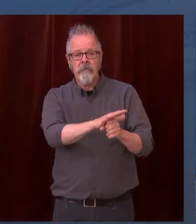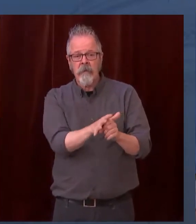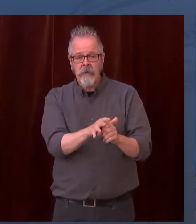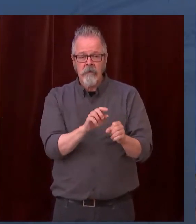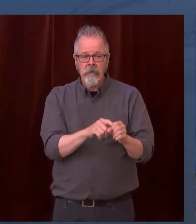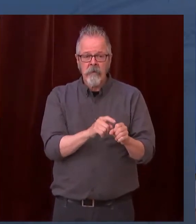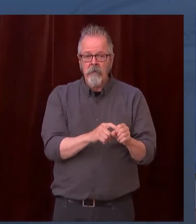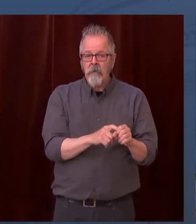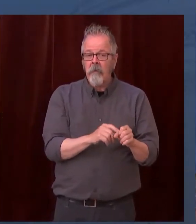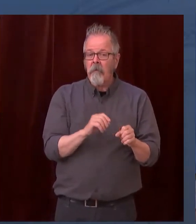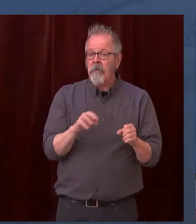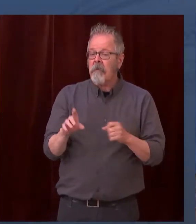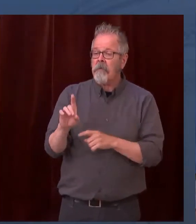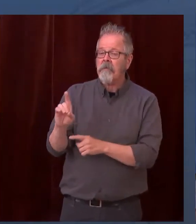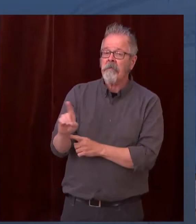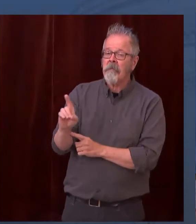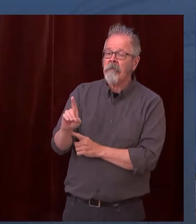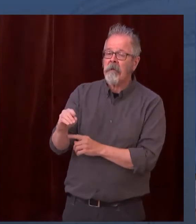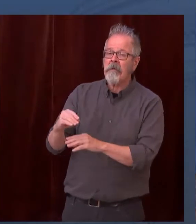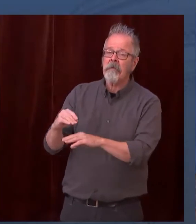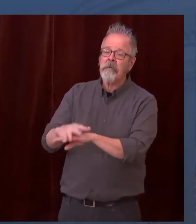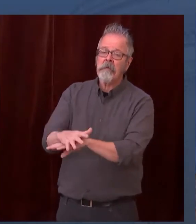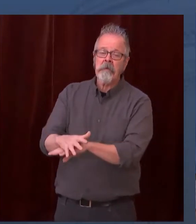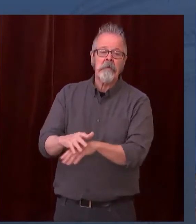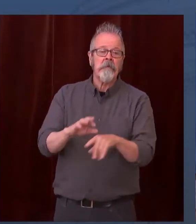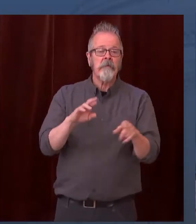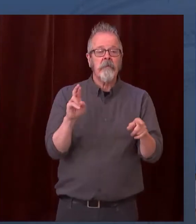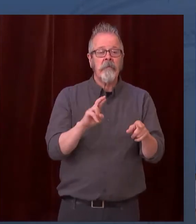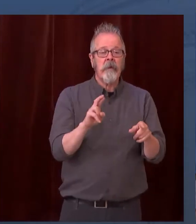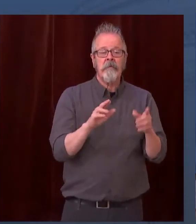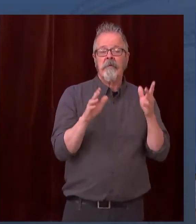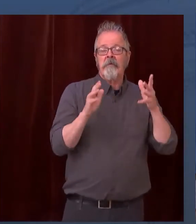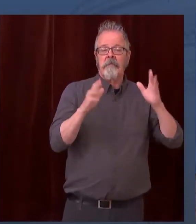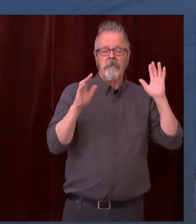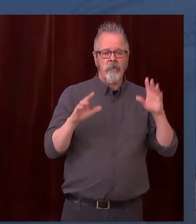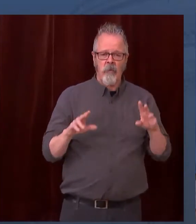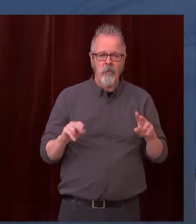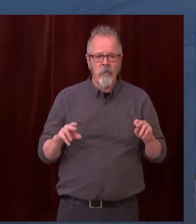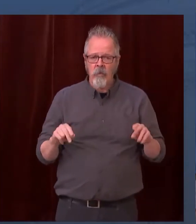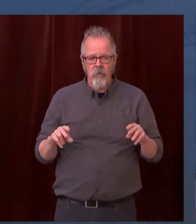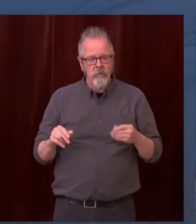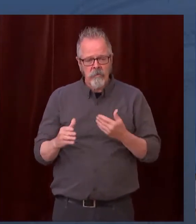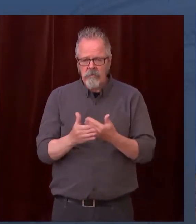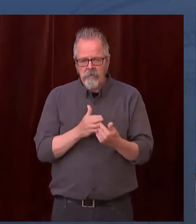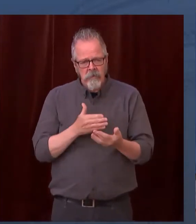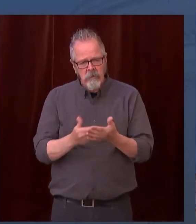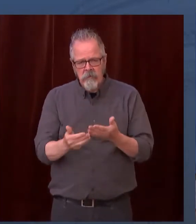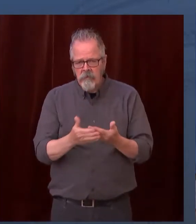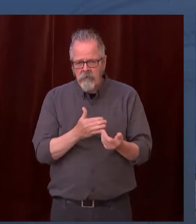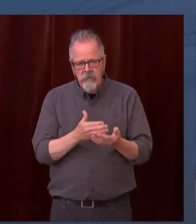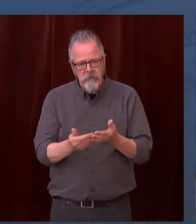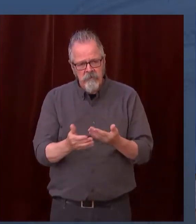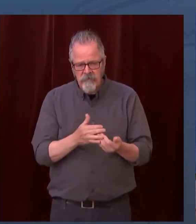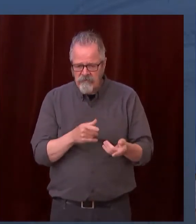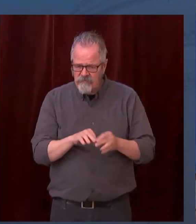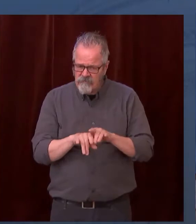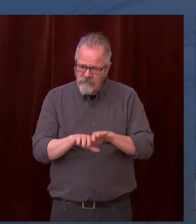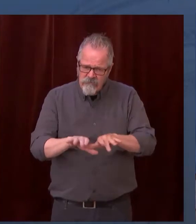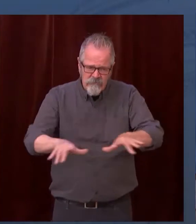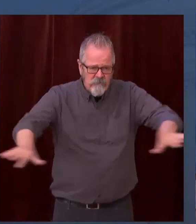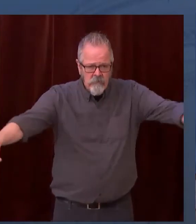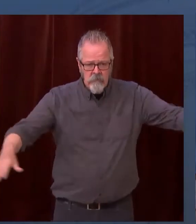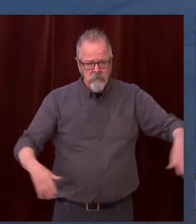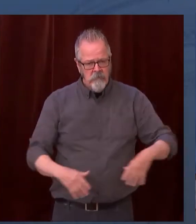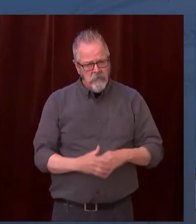regard. Now, today, I want to talk about several specific counties. Benton, Franklin, and Yakima counties are the only